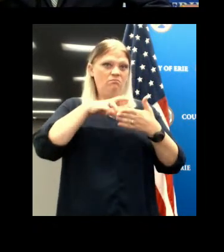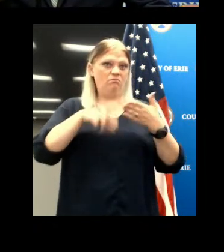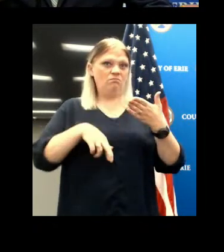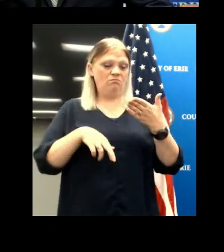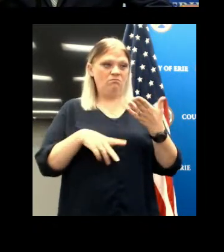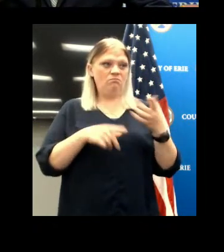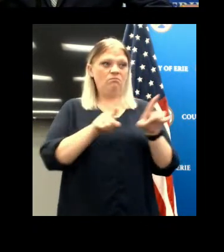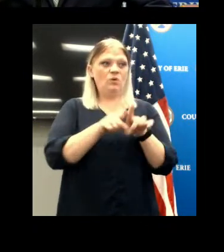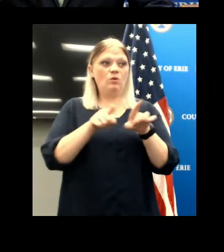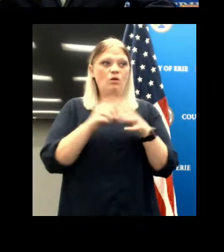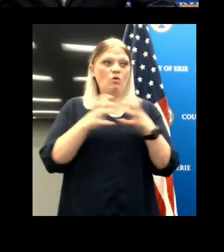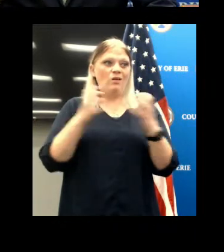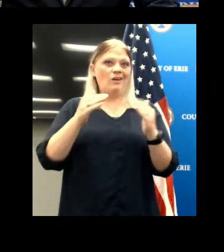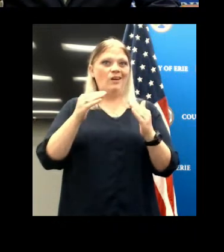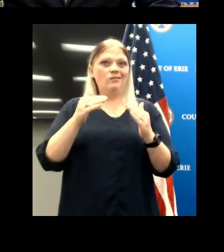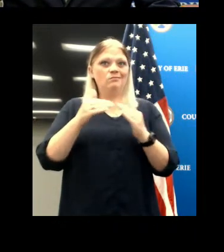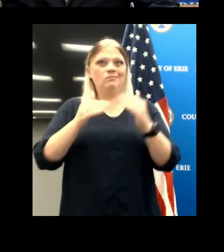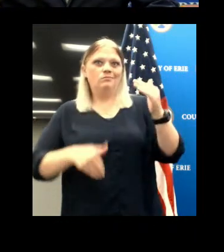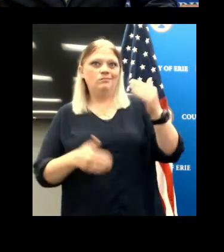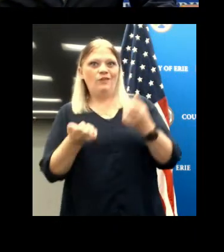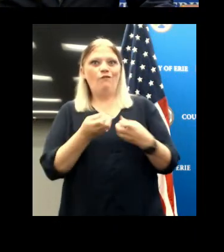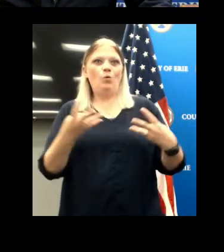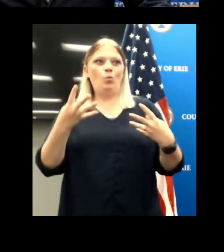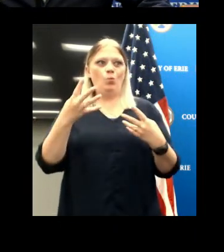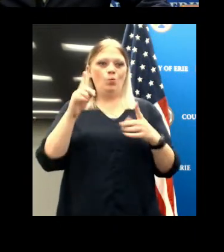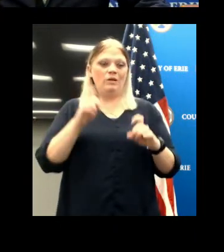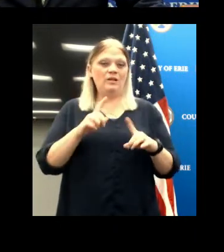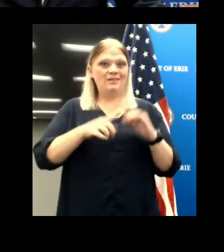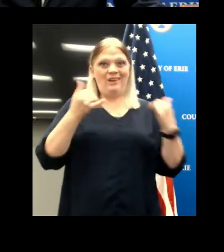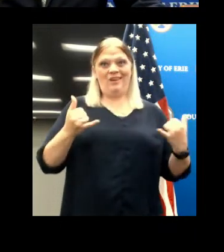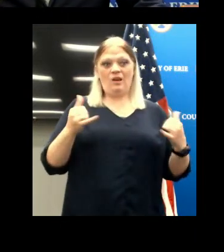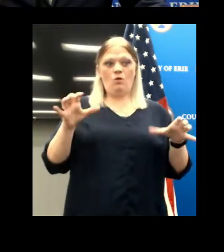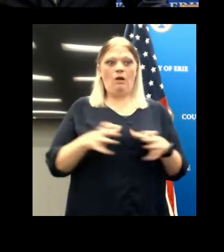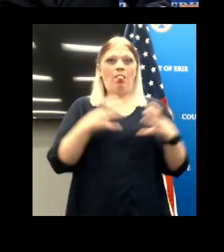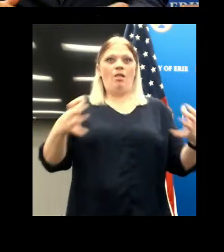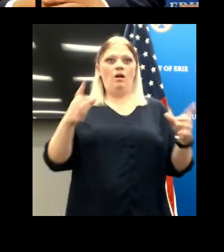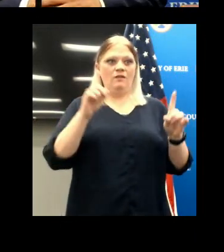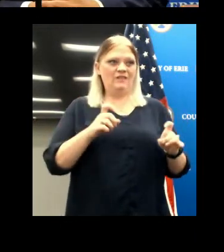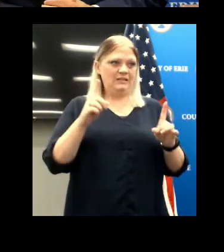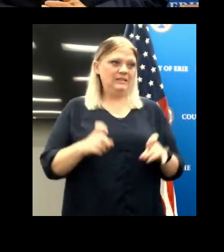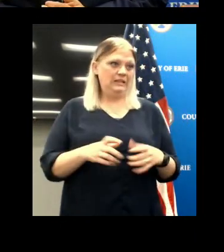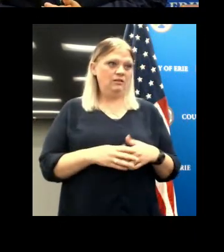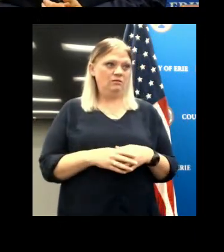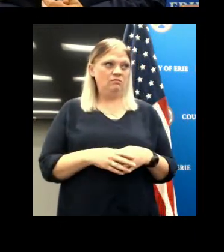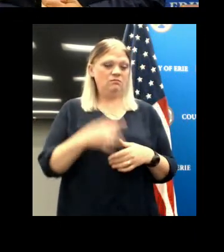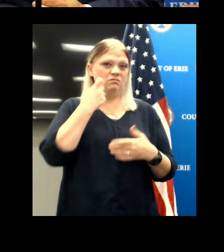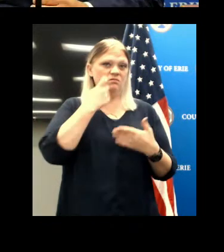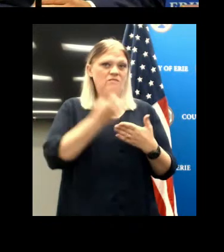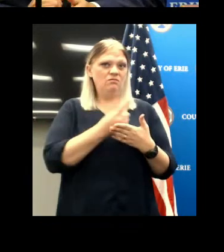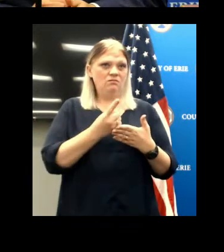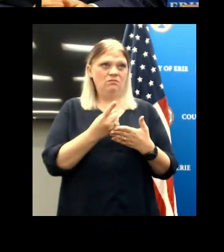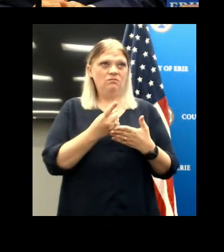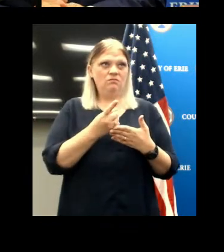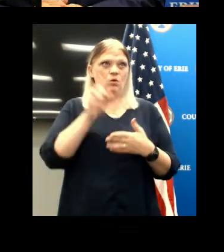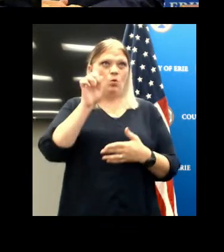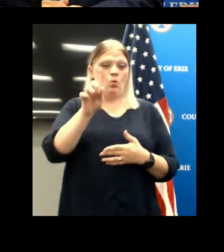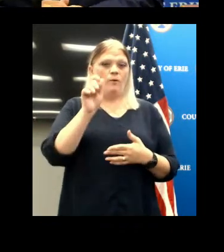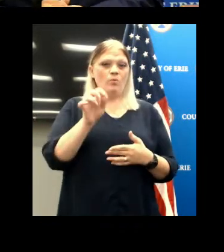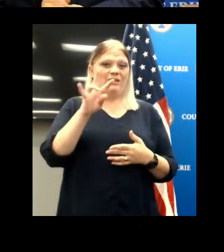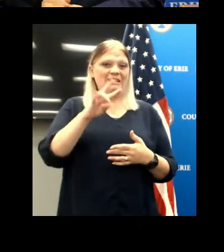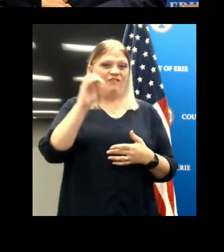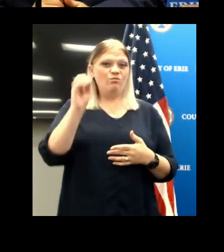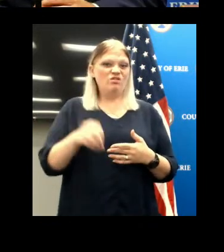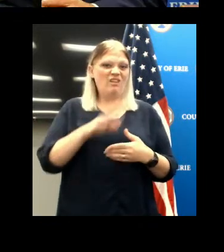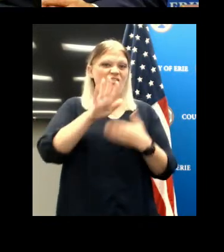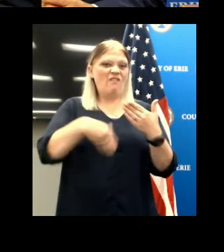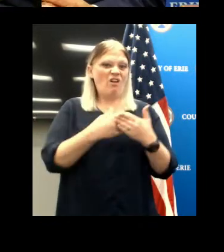We also were doing a lot less testing back then. Now we're doing a lot of testing, and the last week, of course, was